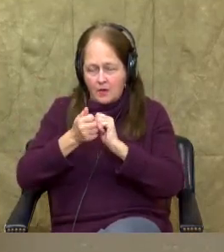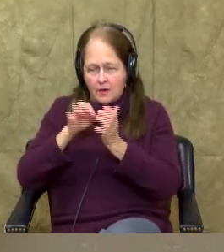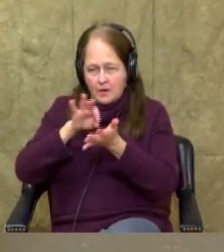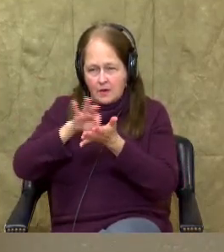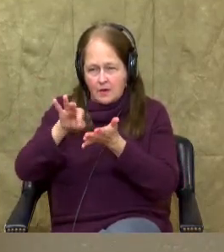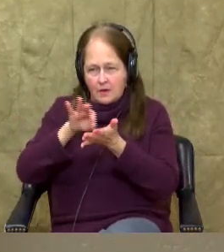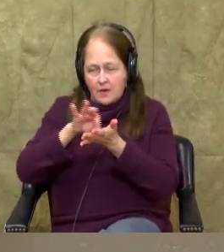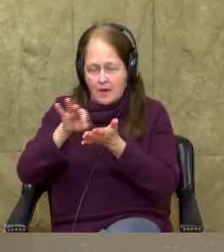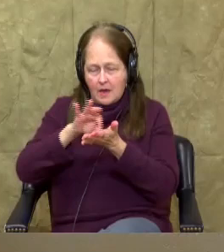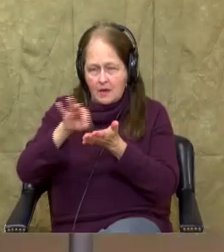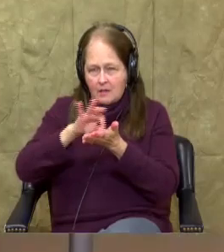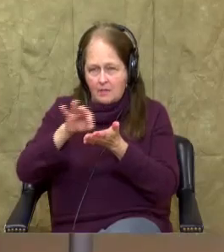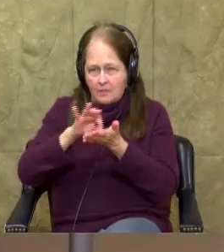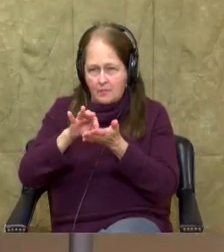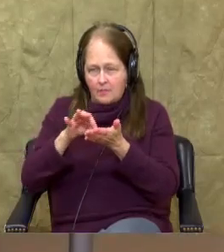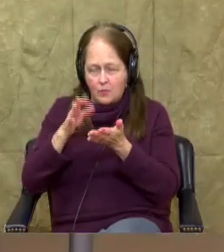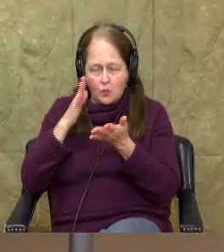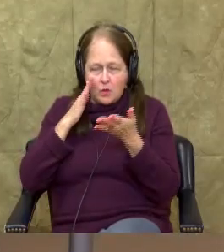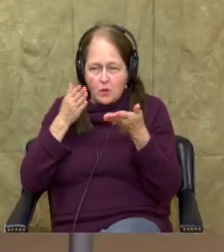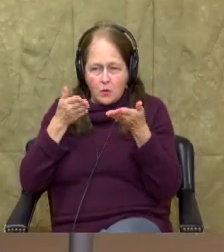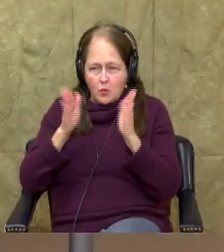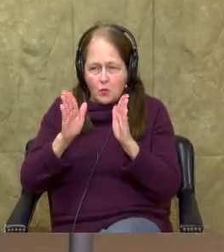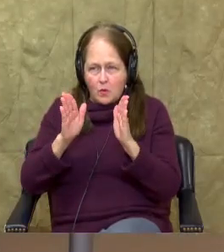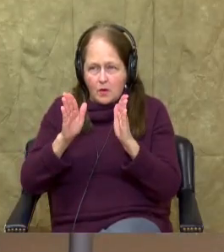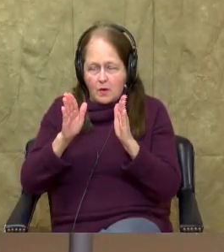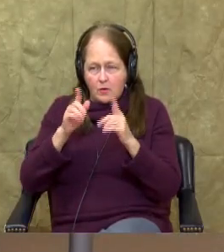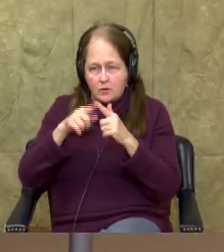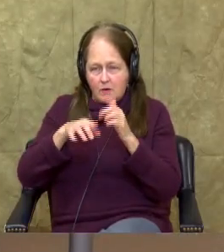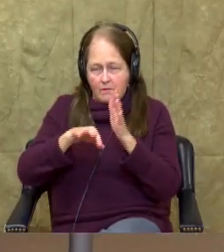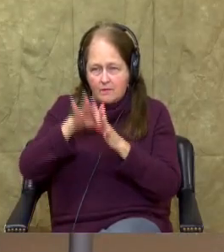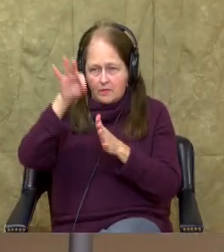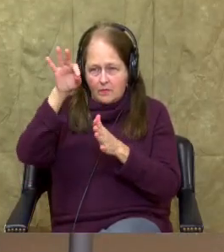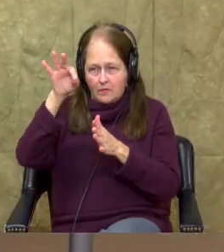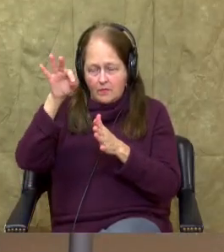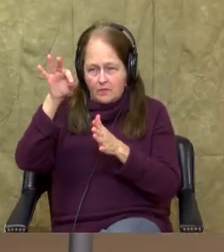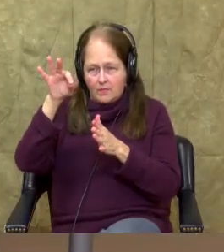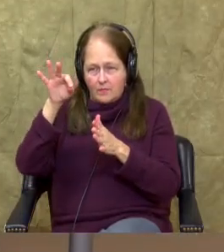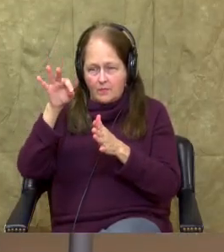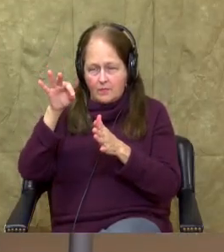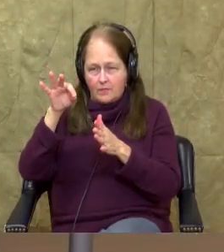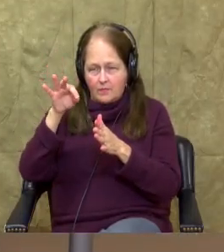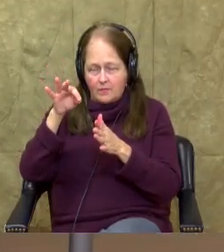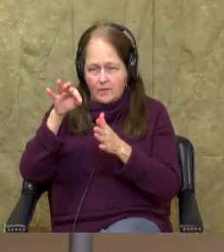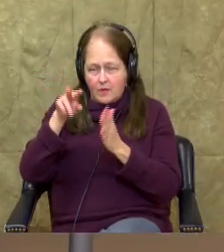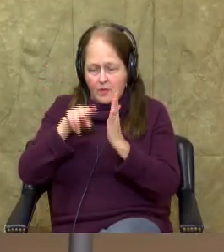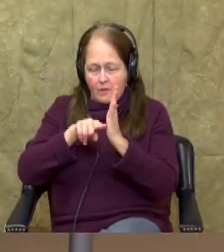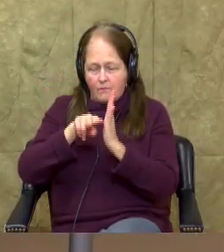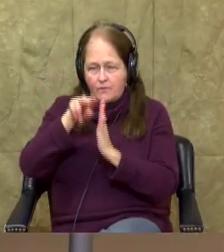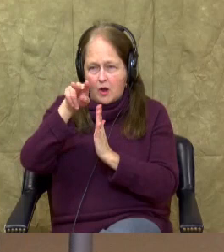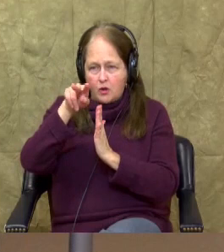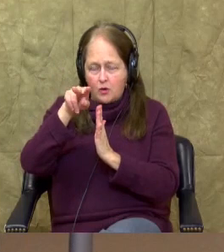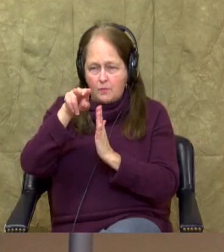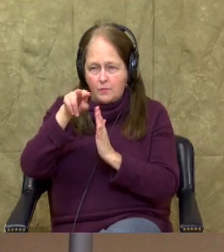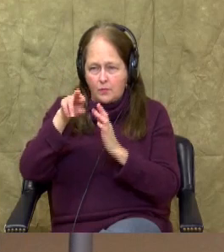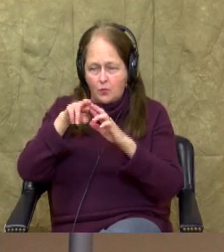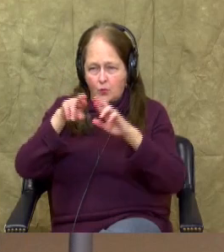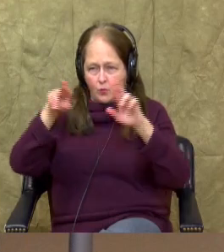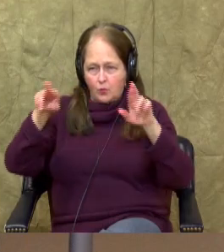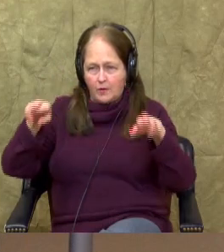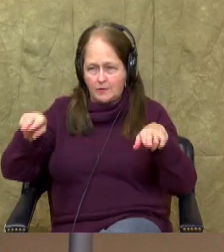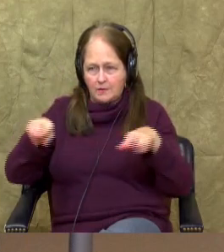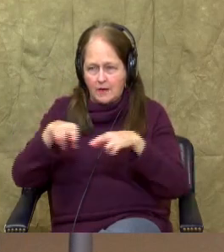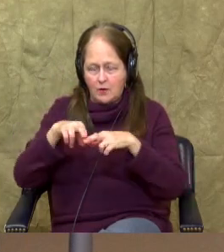count all of the what's a way that we could find the volume of a rectangular